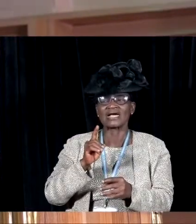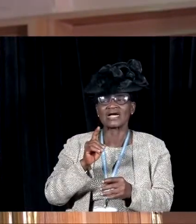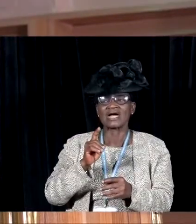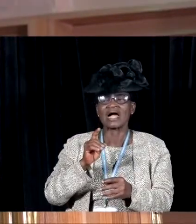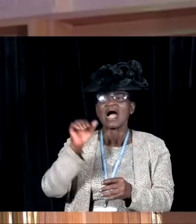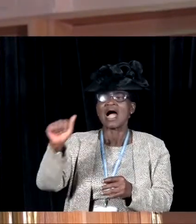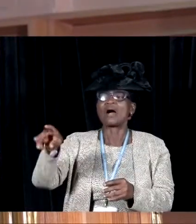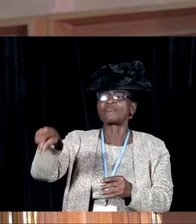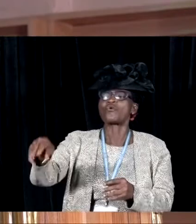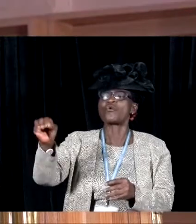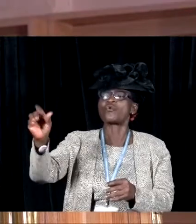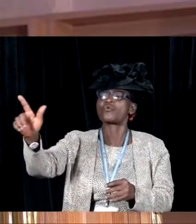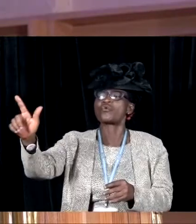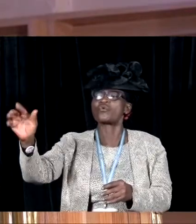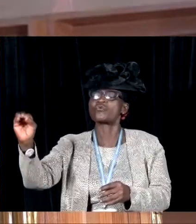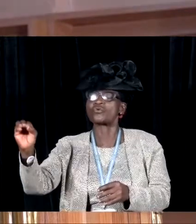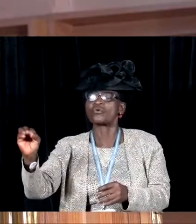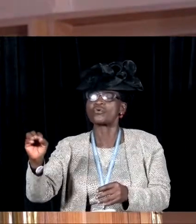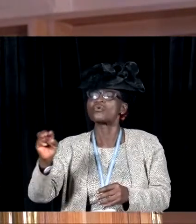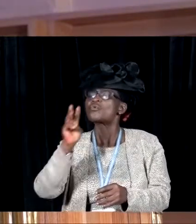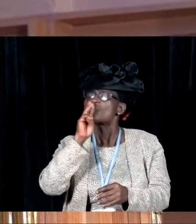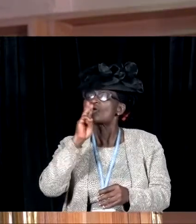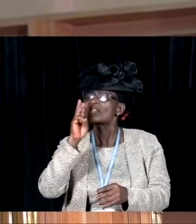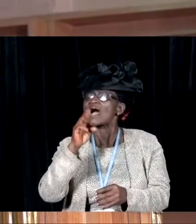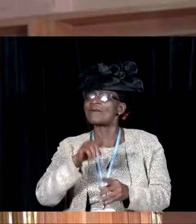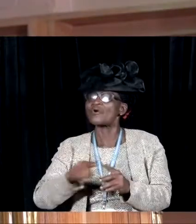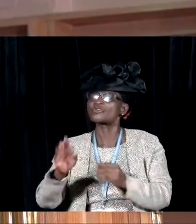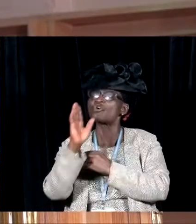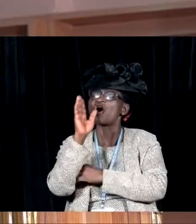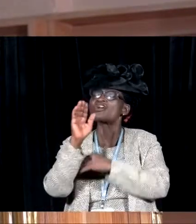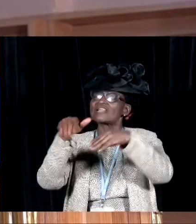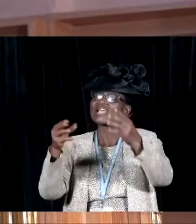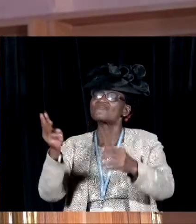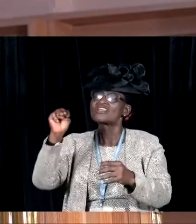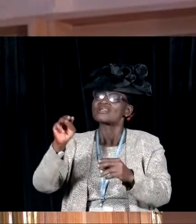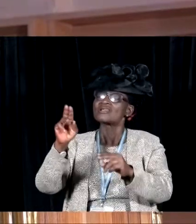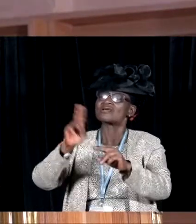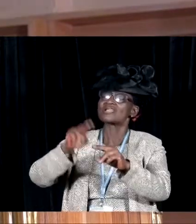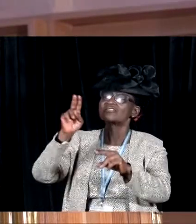Apollo watered, but God gave the increase. Meaning what?